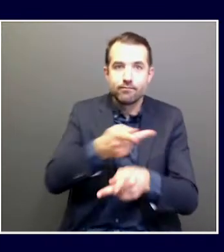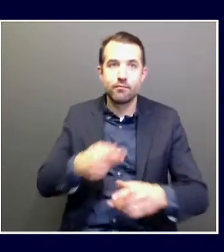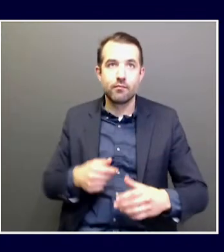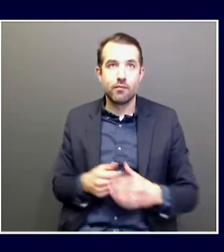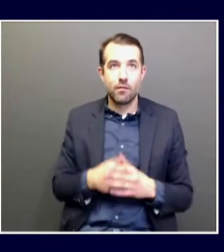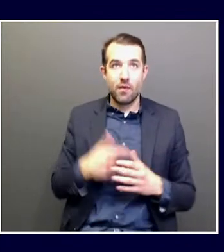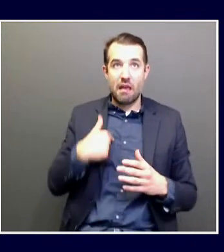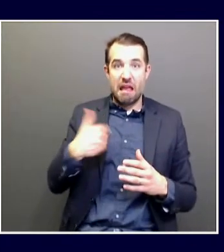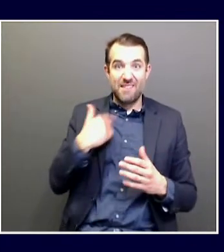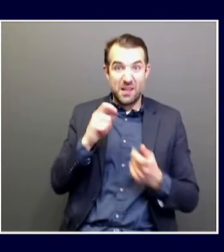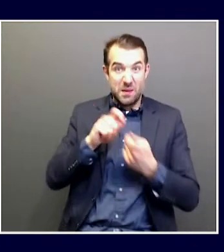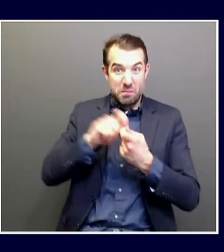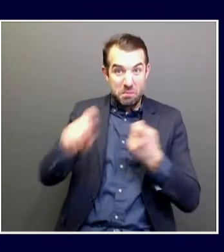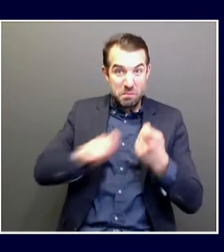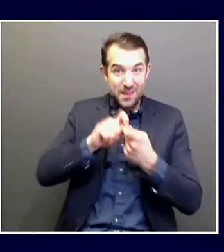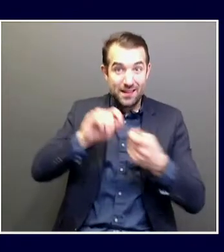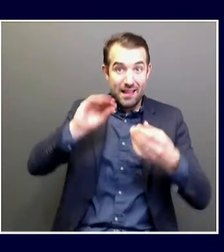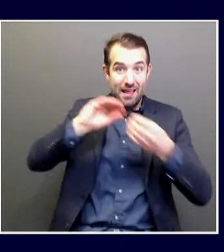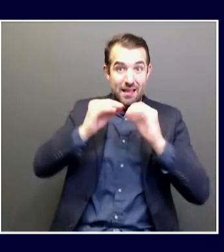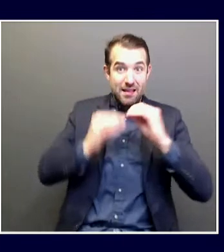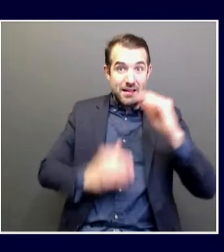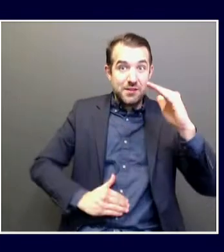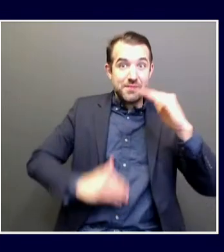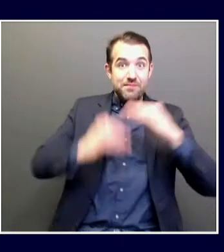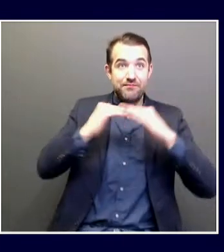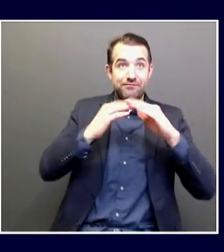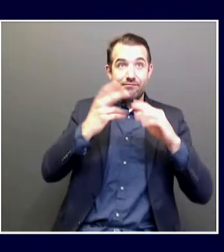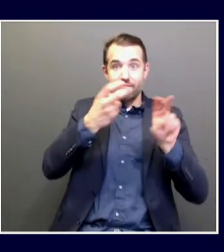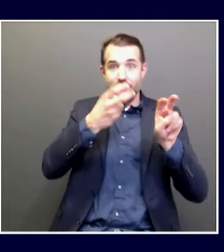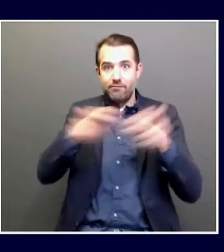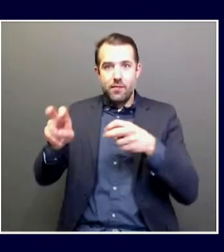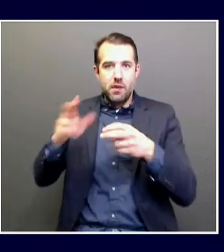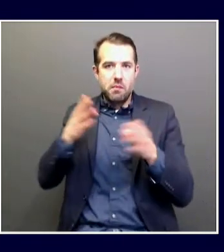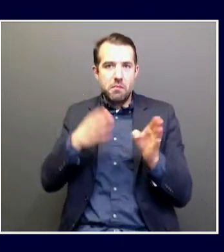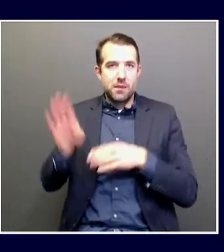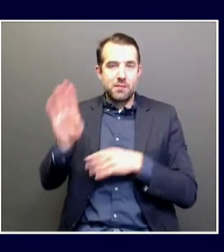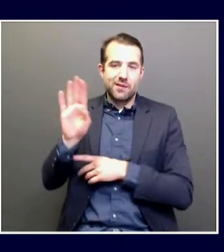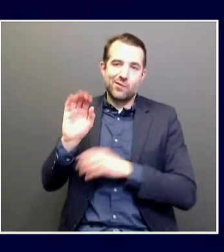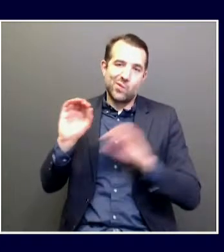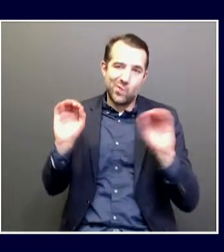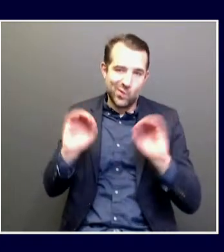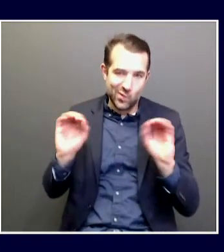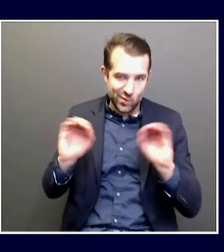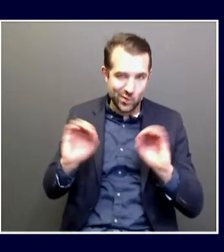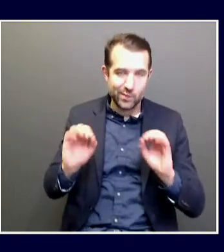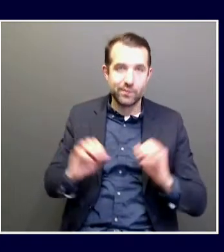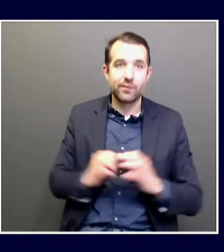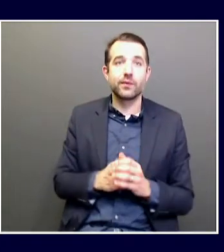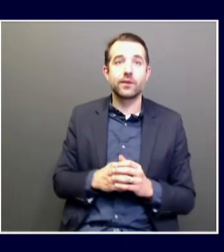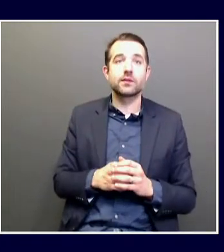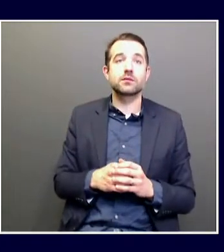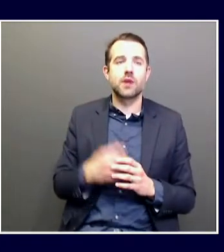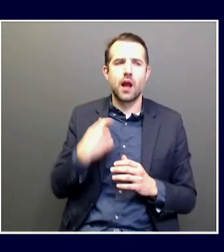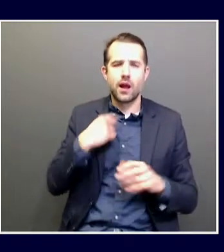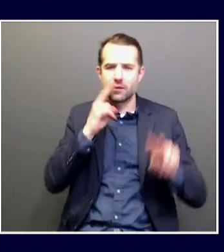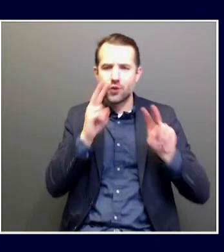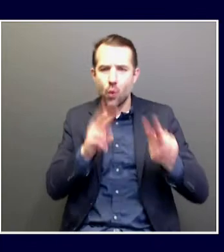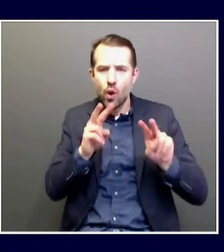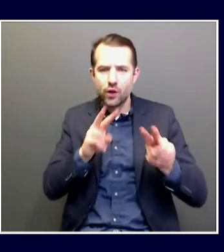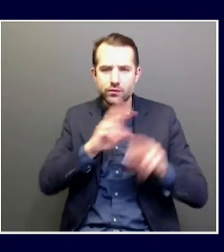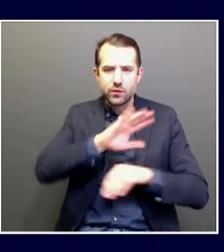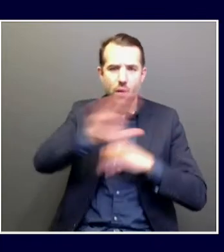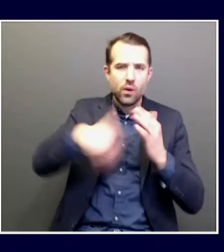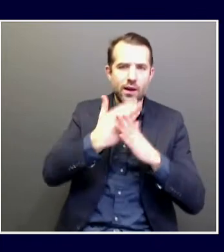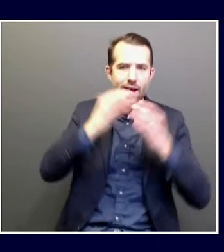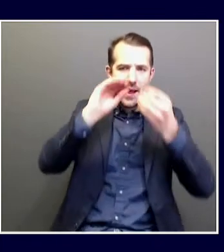would mean we go to that plan. We assess it in real time, looking at scenarios, doing that kind of planning for all different scenarios.